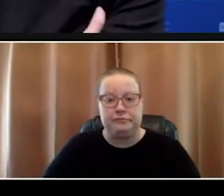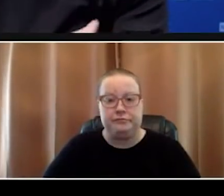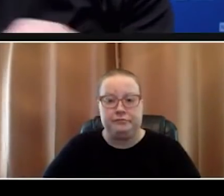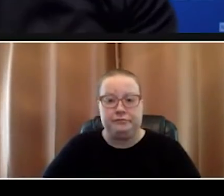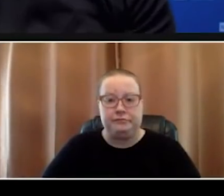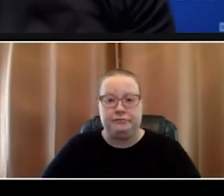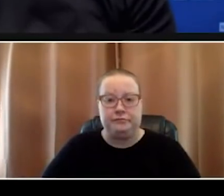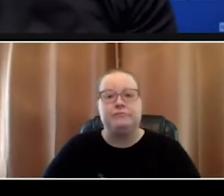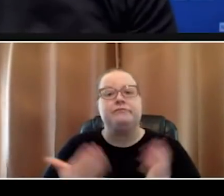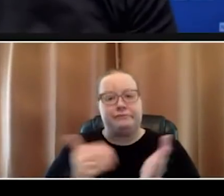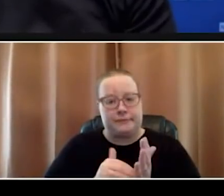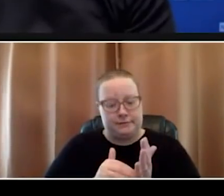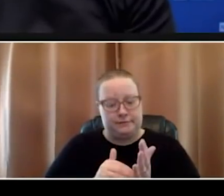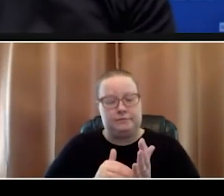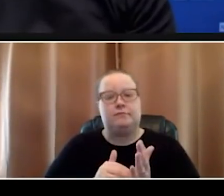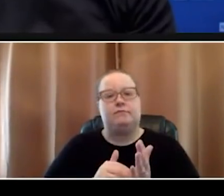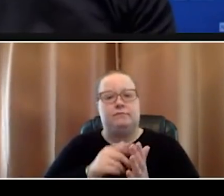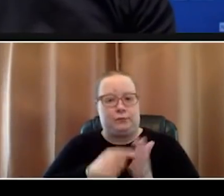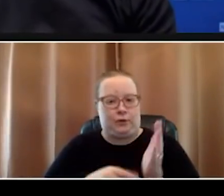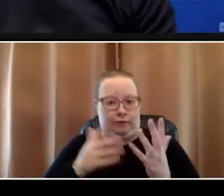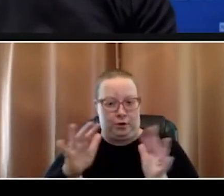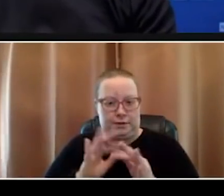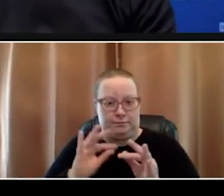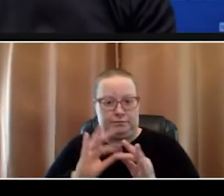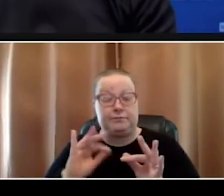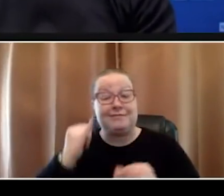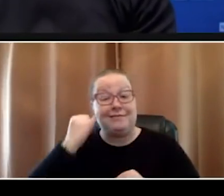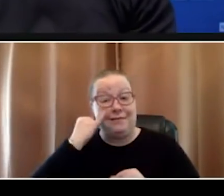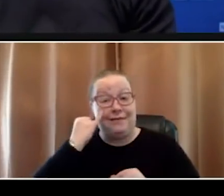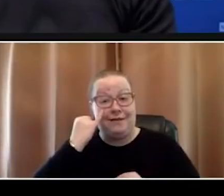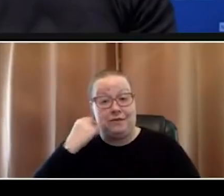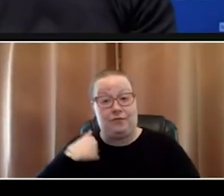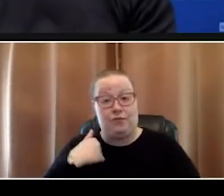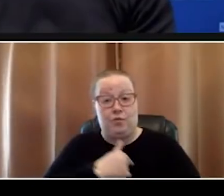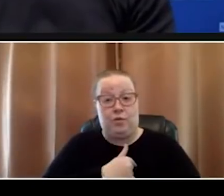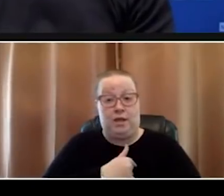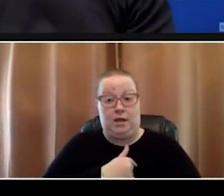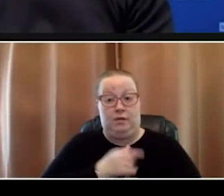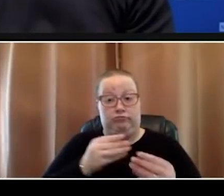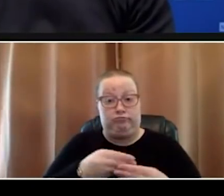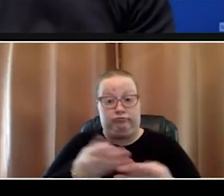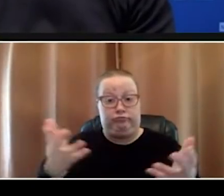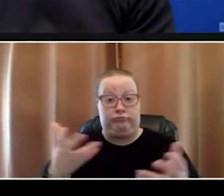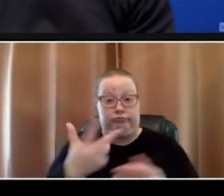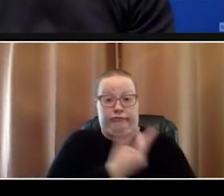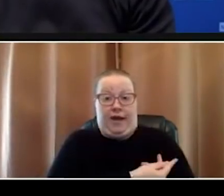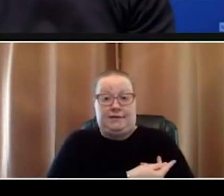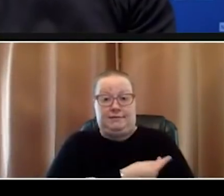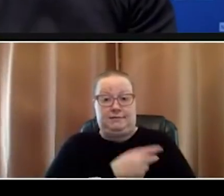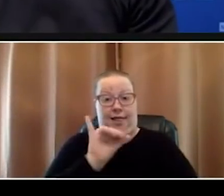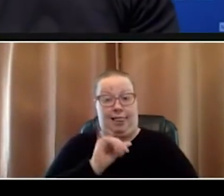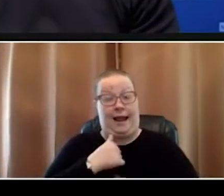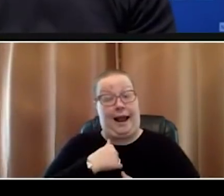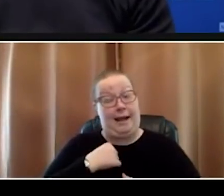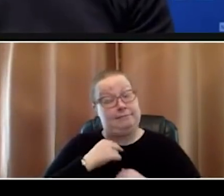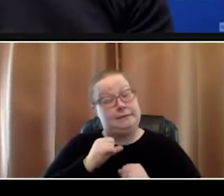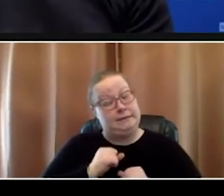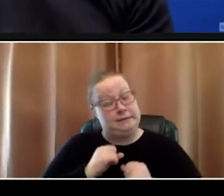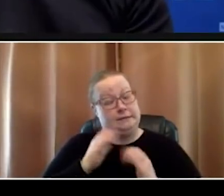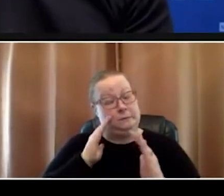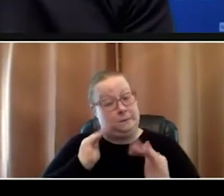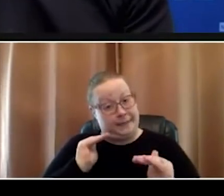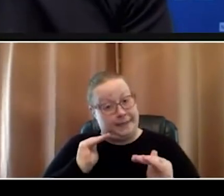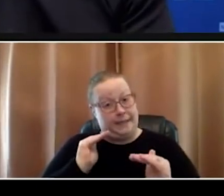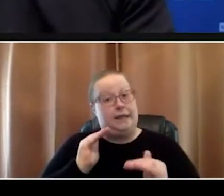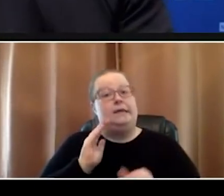said. I think that if we roll out the vaccines the way I hope we can, where we start having